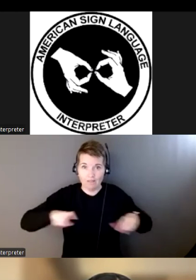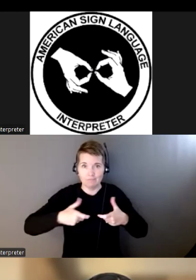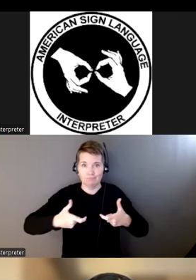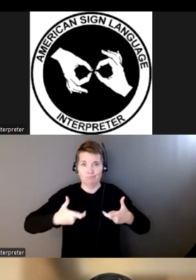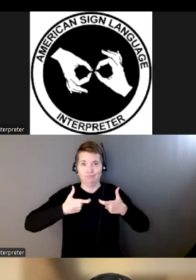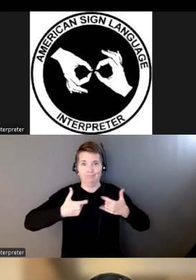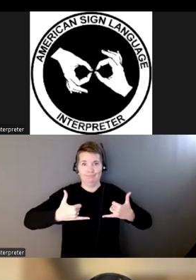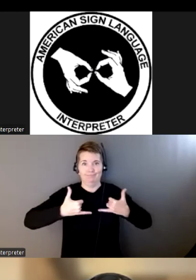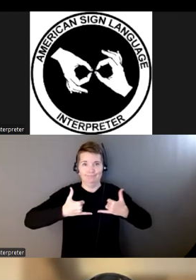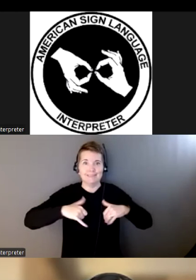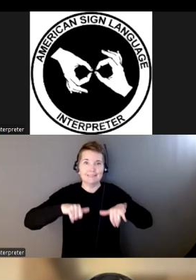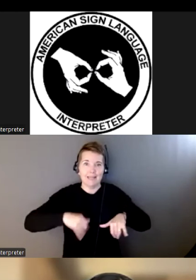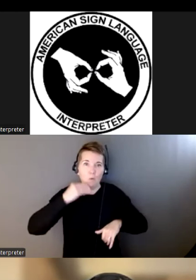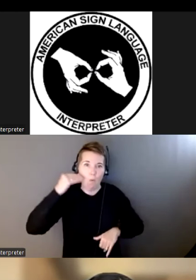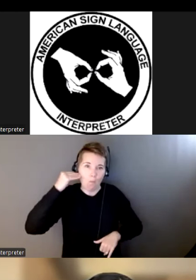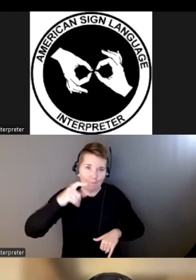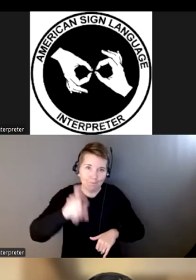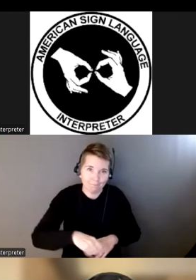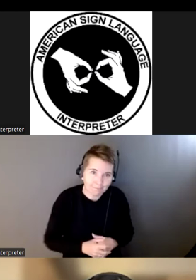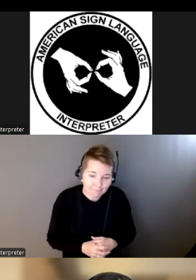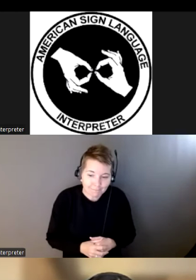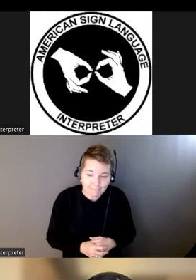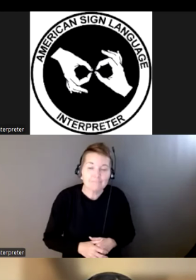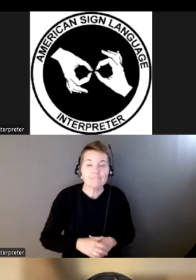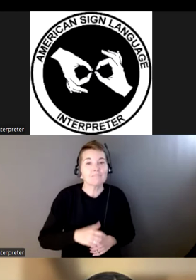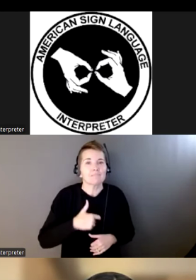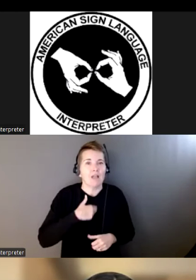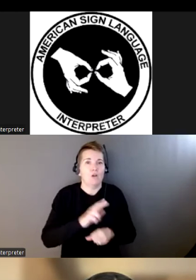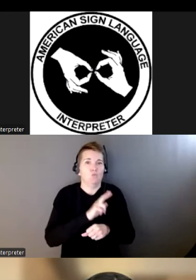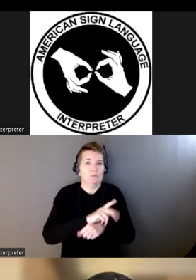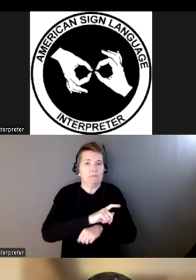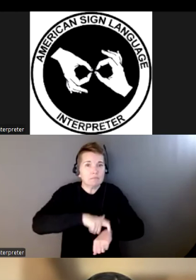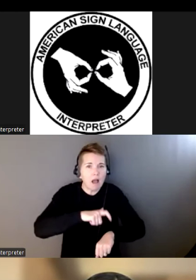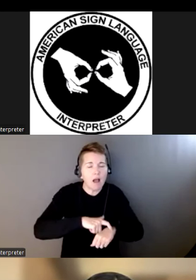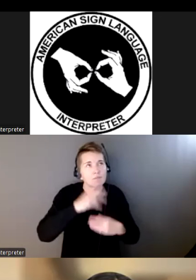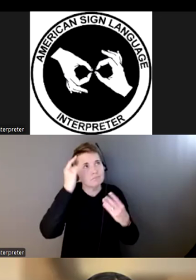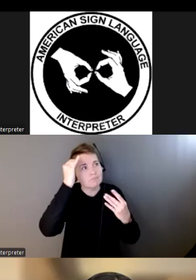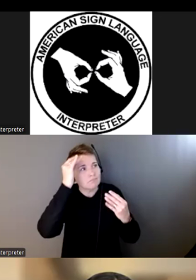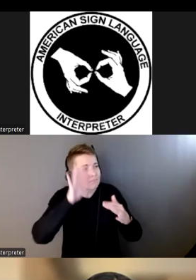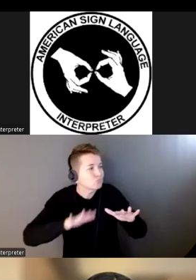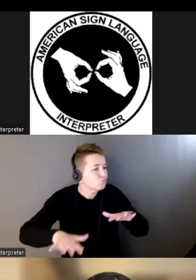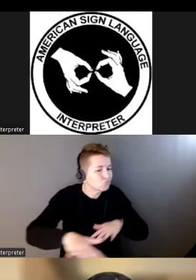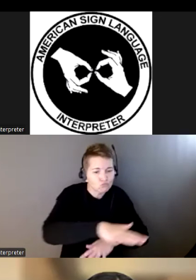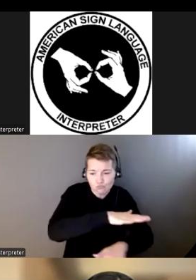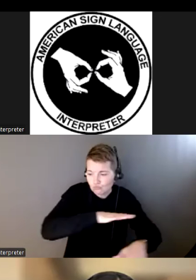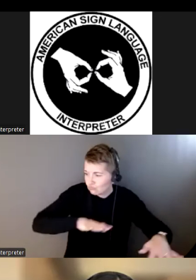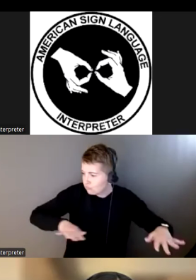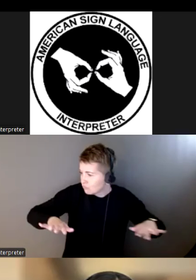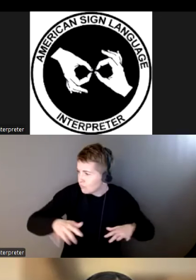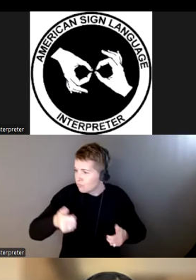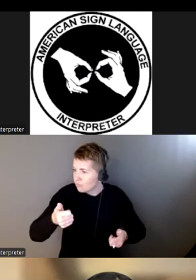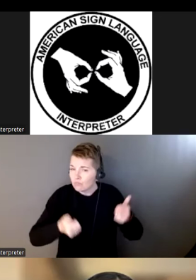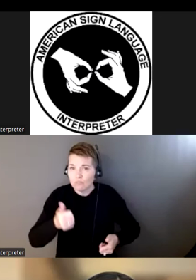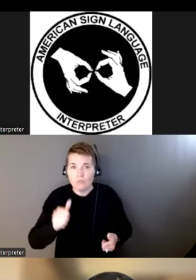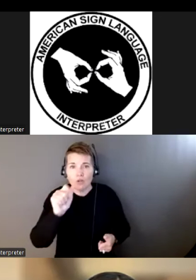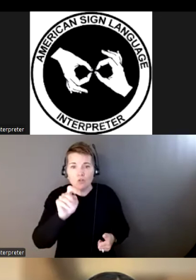world. This time allowed me to reflect on my surroundings and the tools that were necessary to conduct